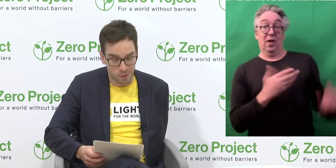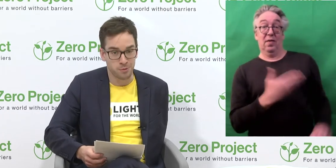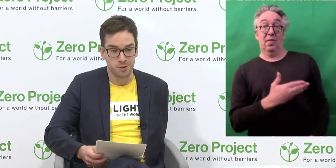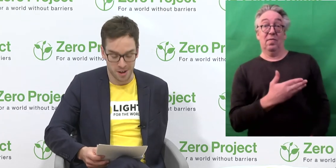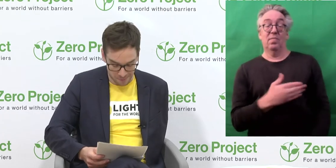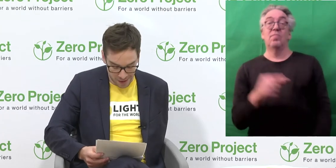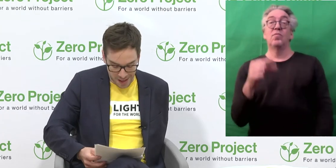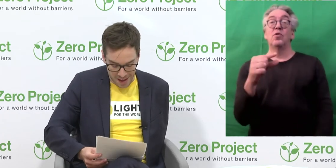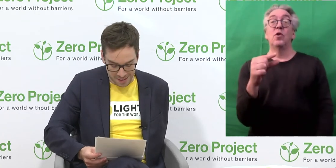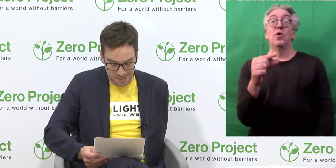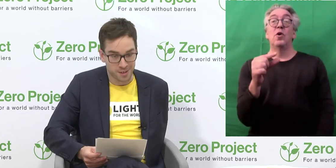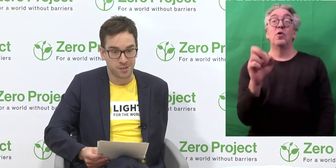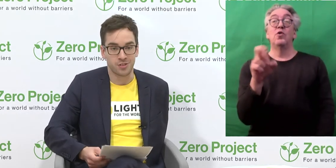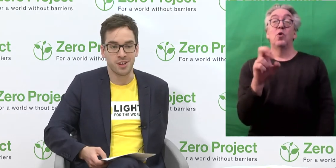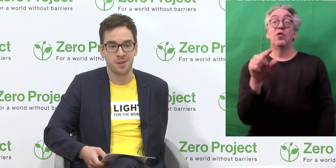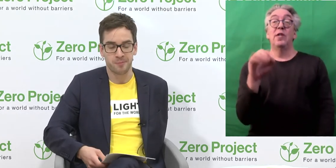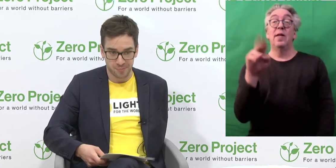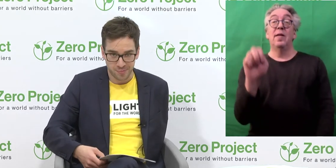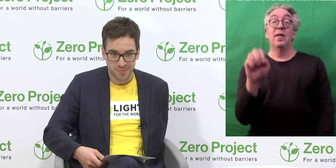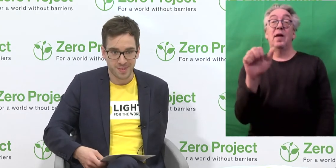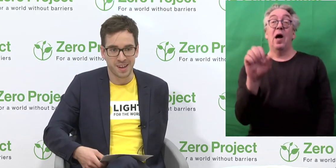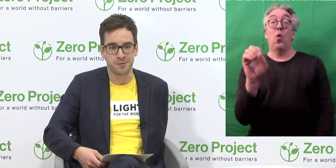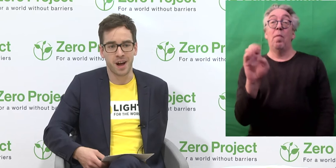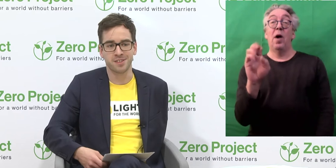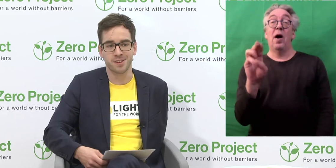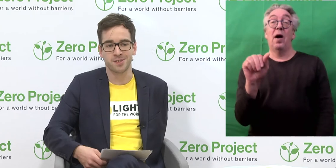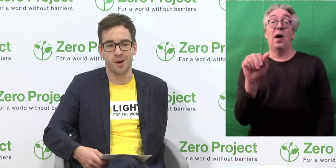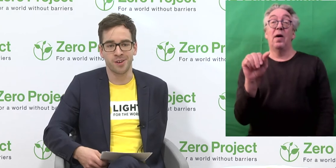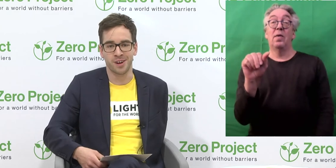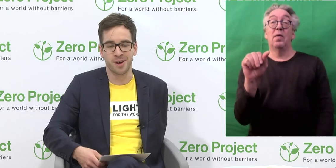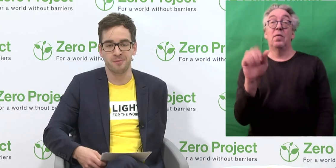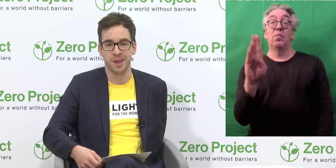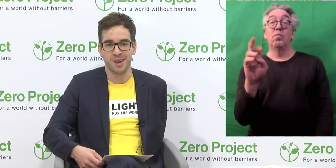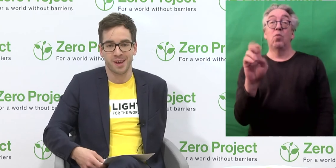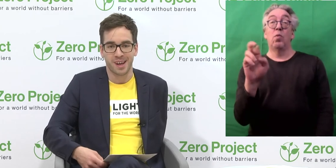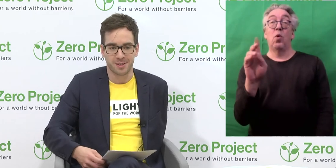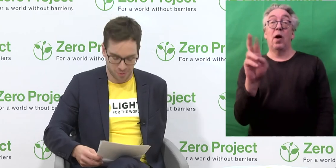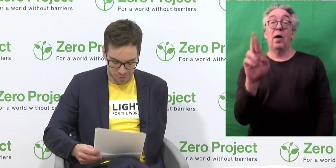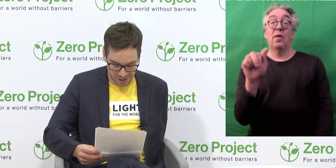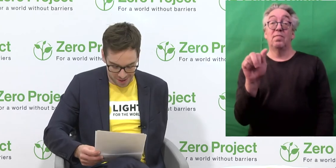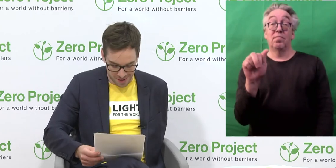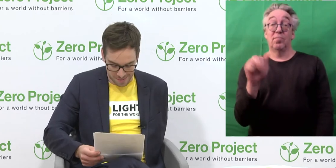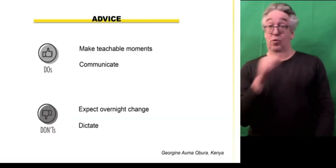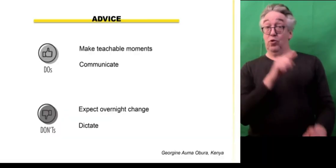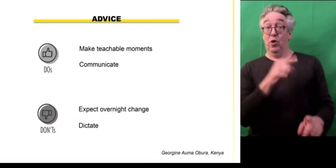Auma Obura. And she advised us on